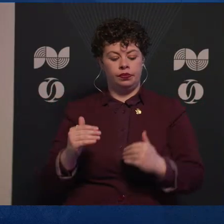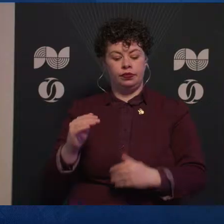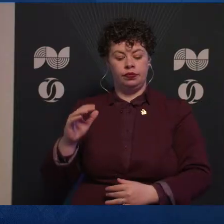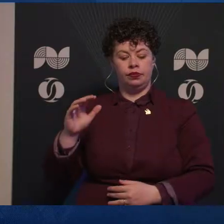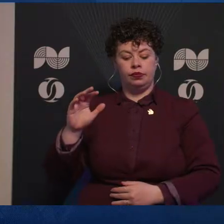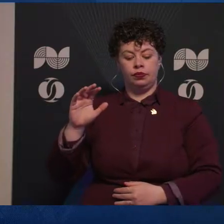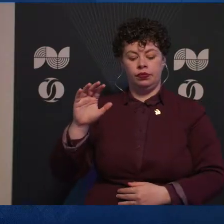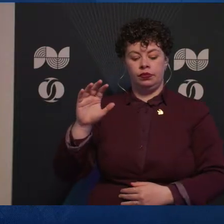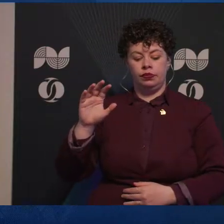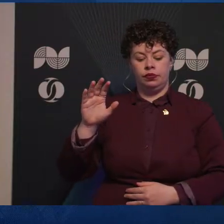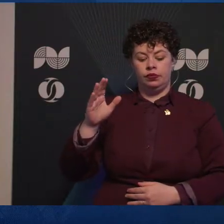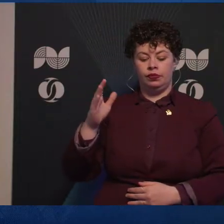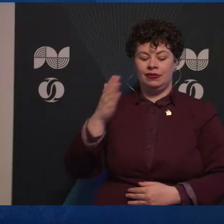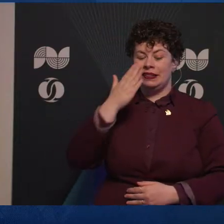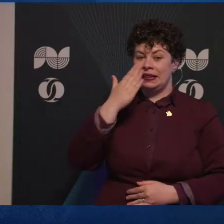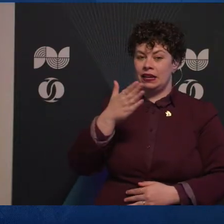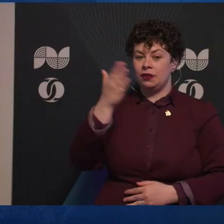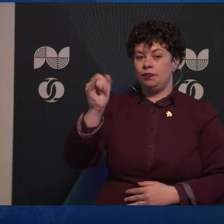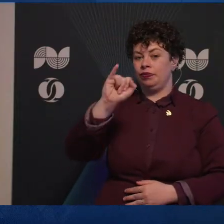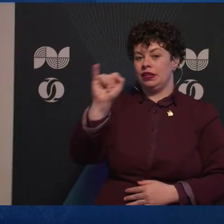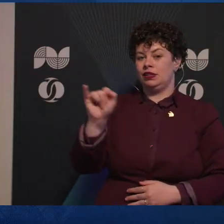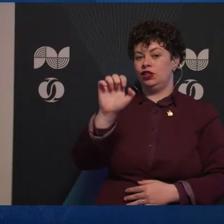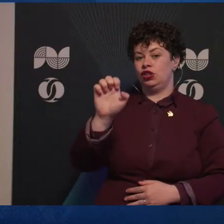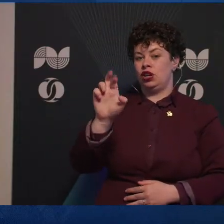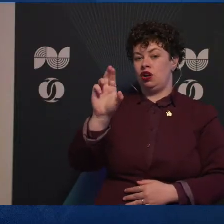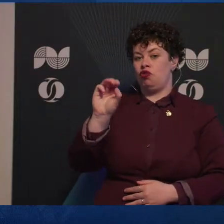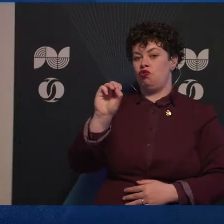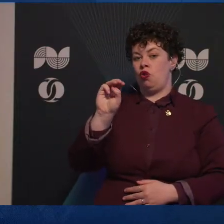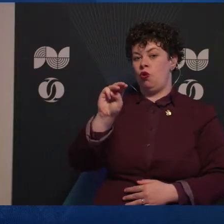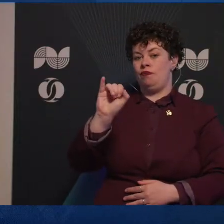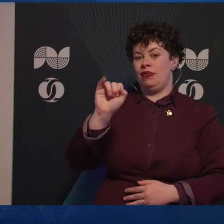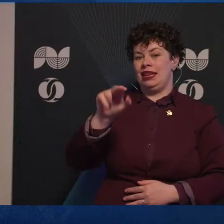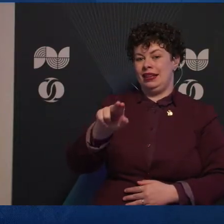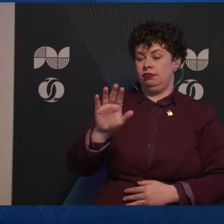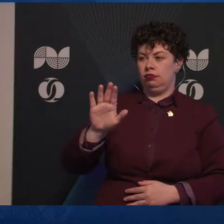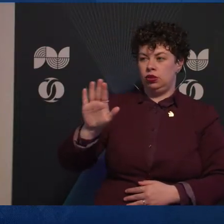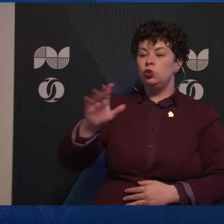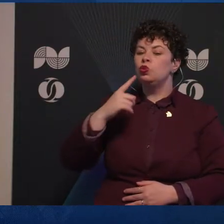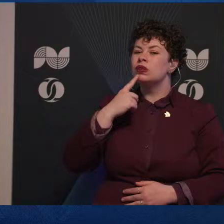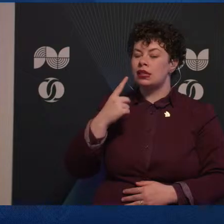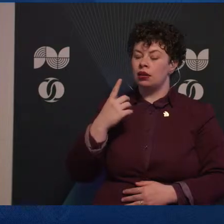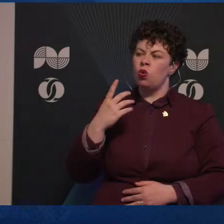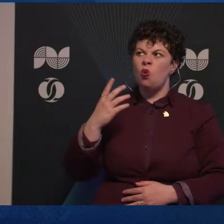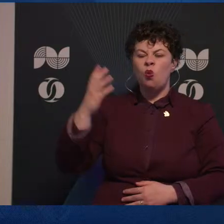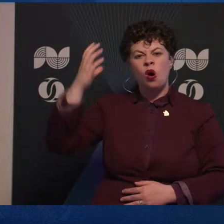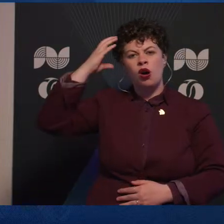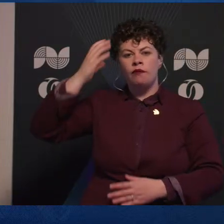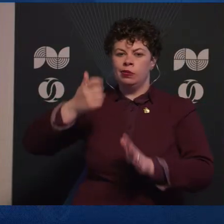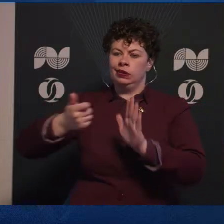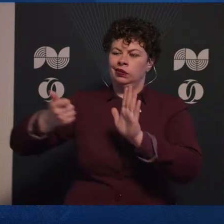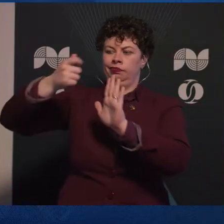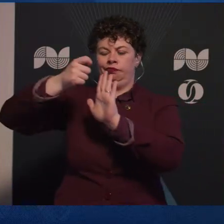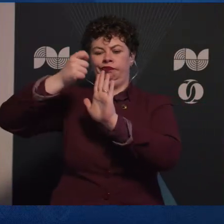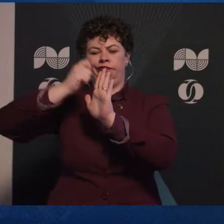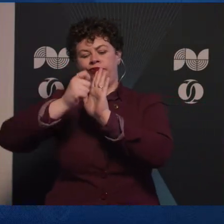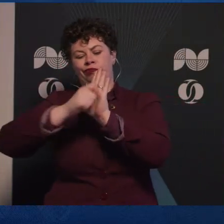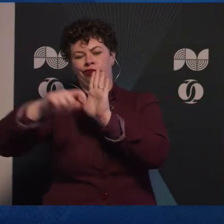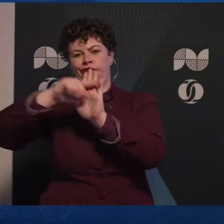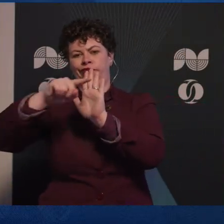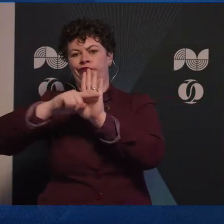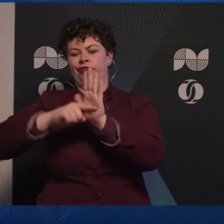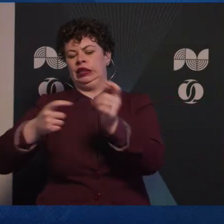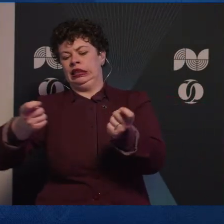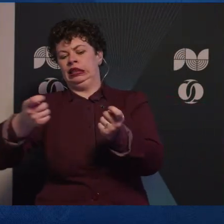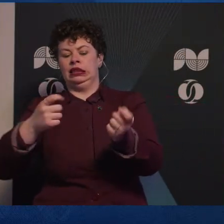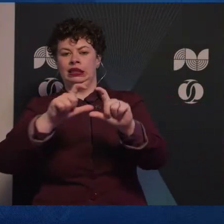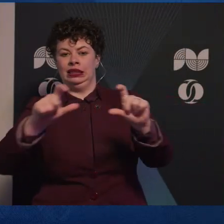catch-up point was sort of, it implies very strongly the kind of political dimension to all of this, which is clearly there and needs